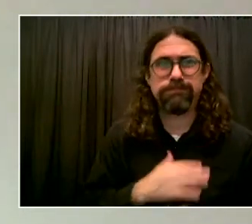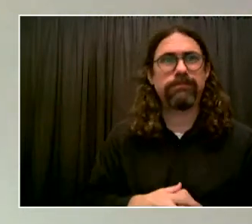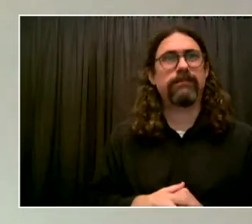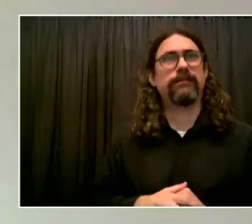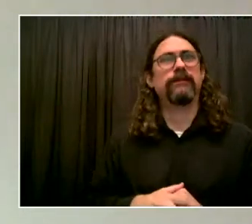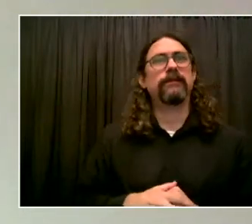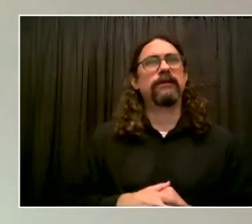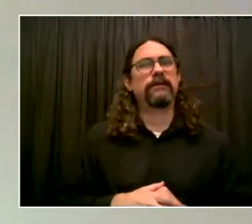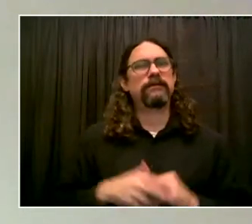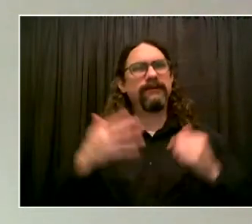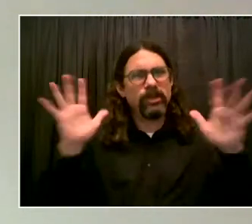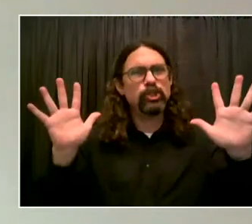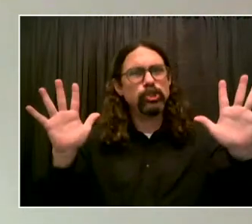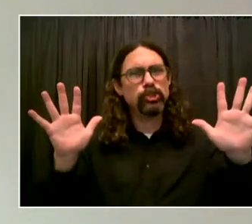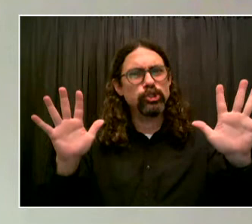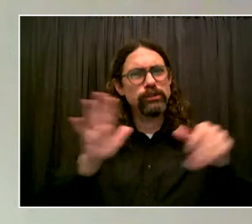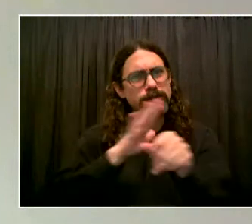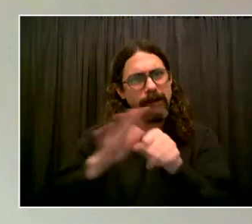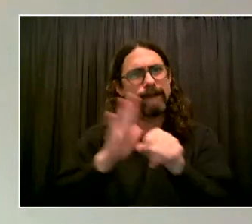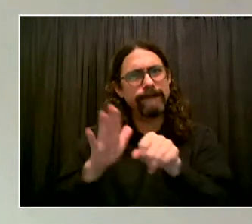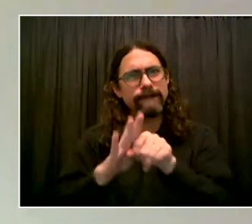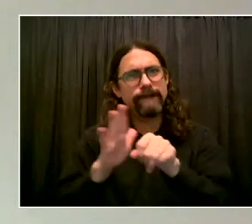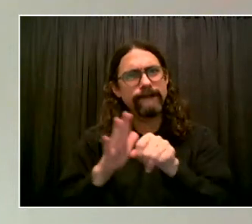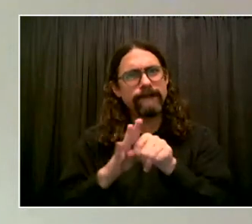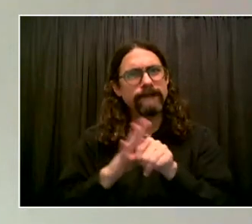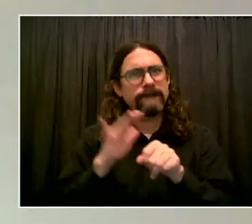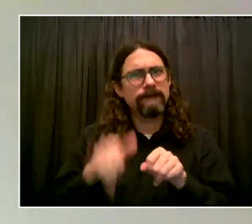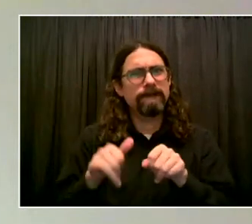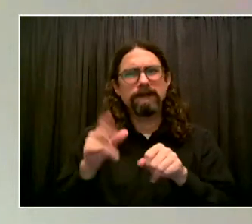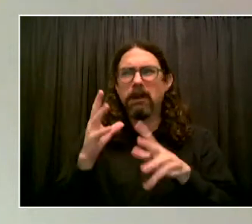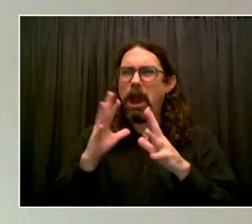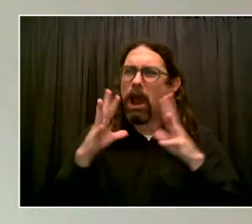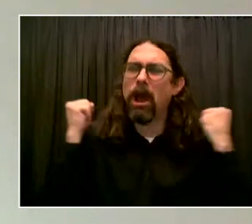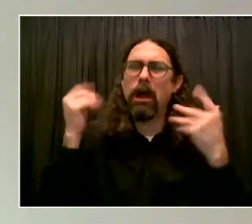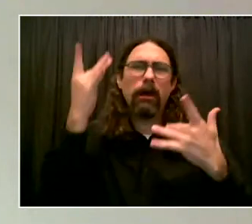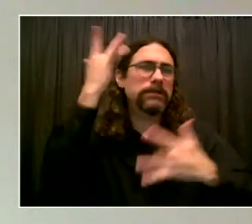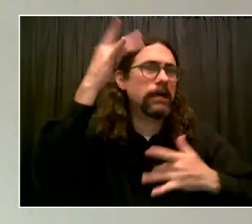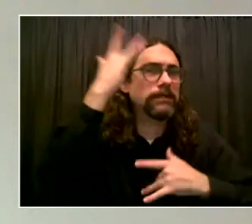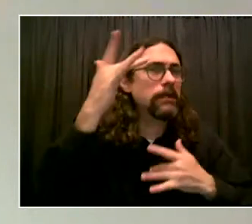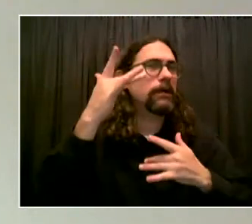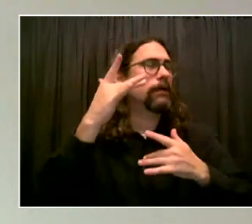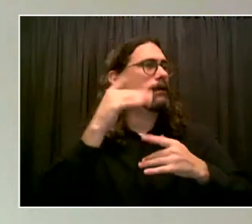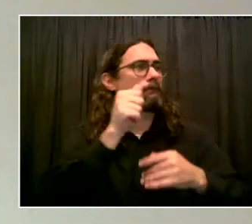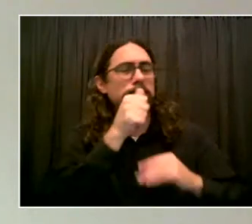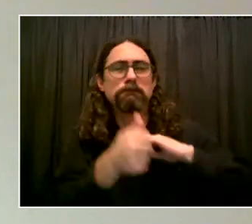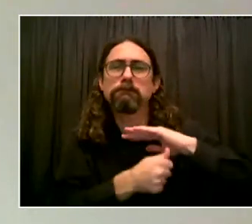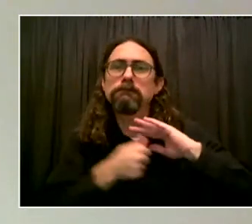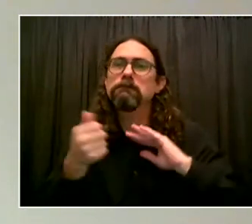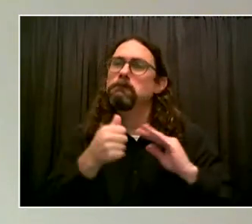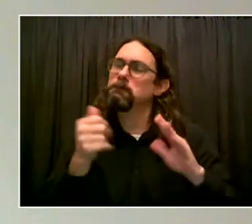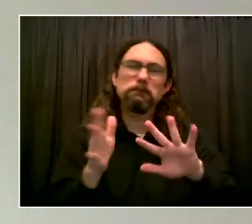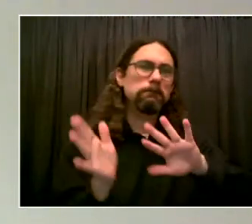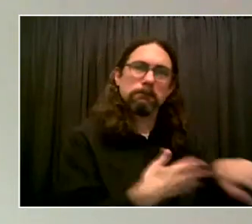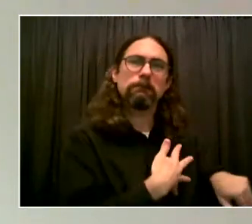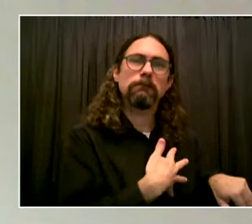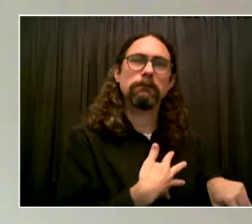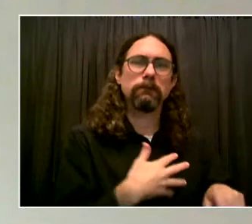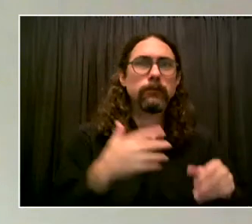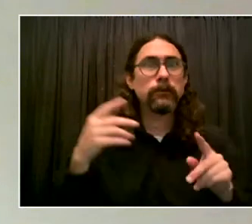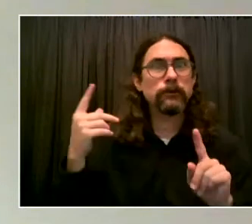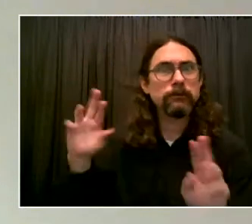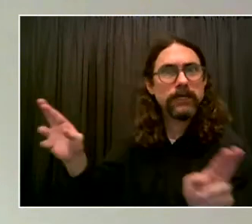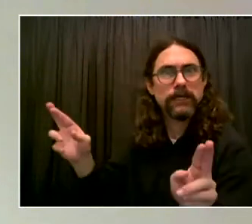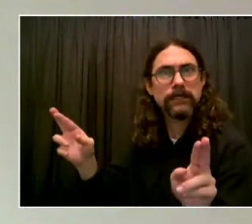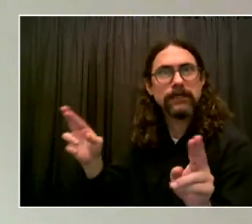for. And what we're saying today is that we're going to take the first step in this country to let